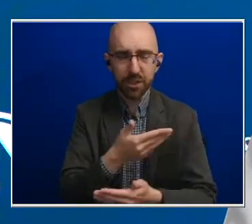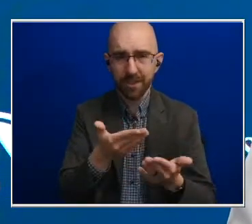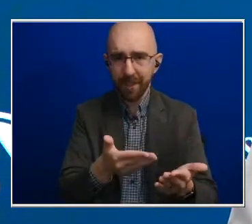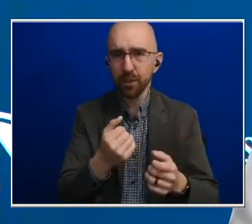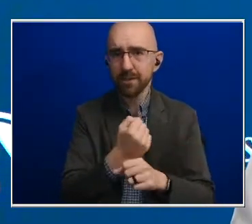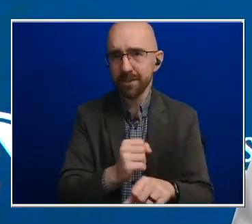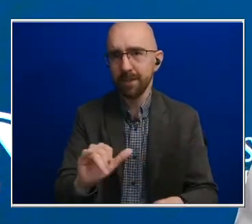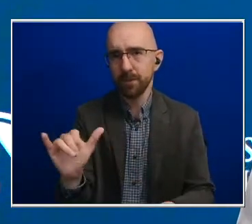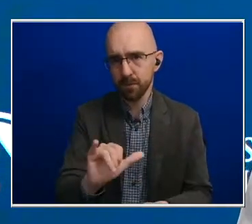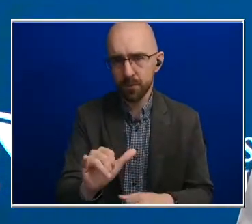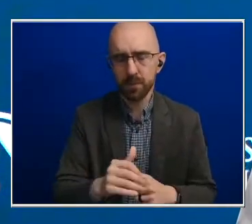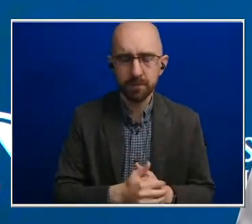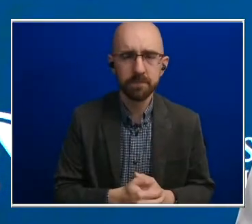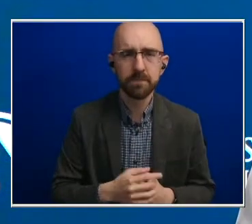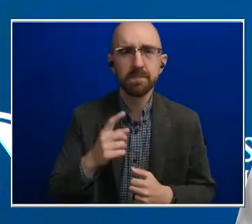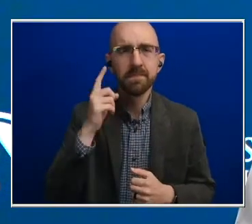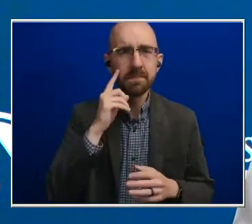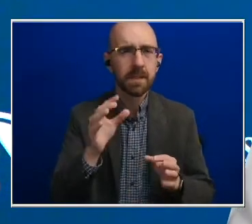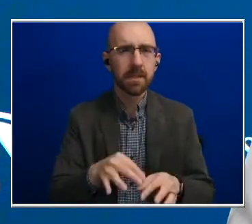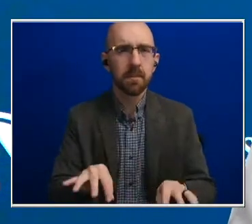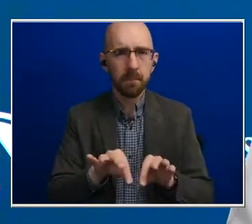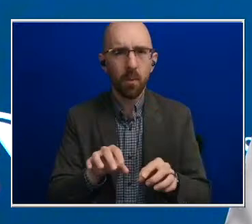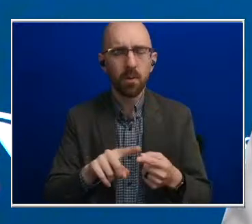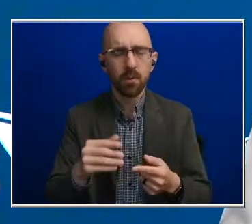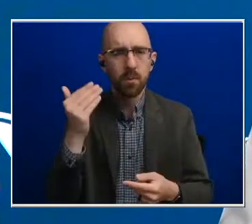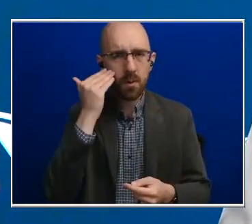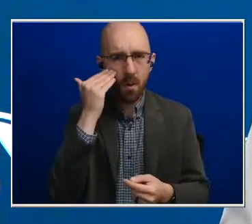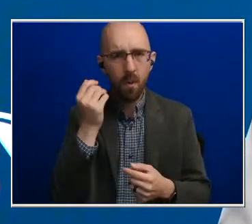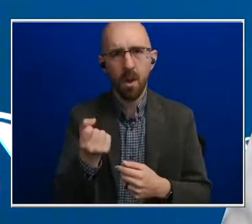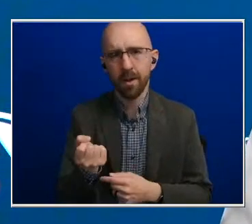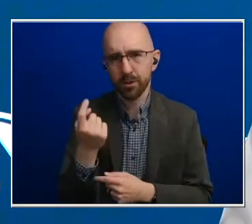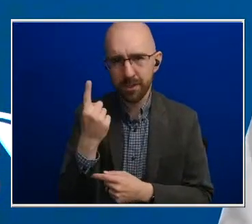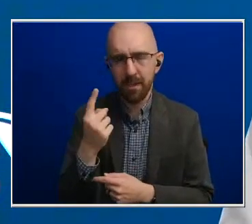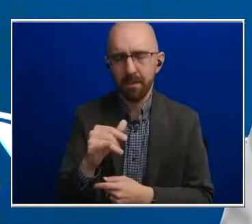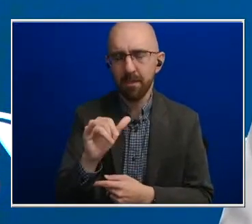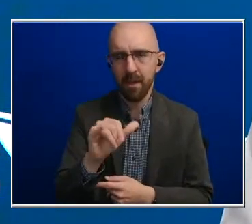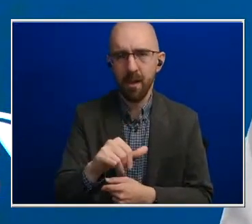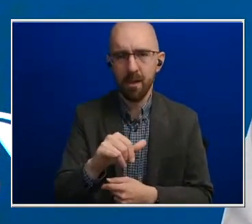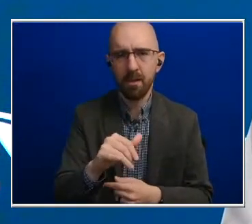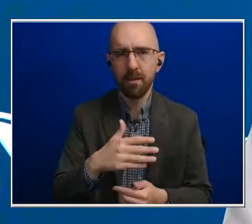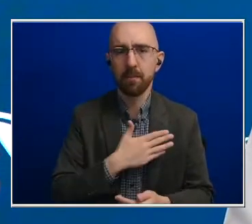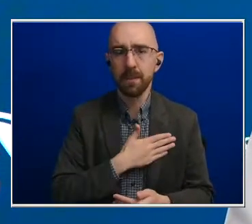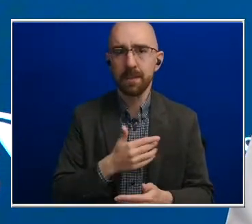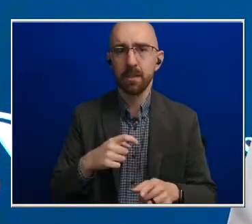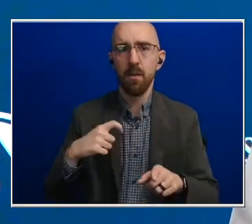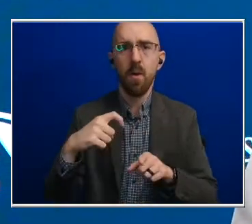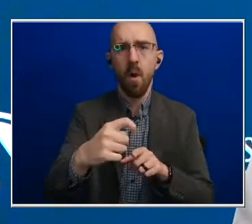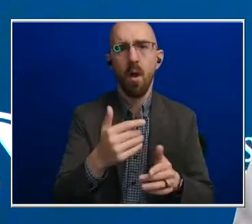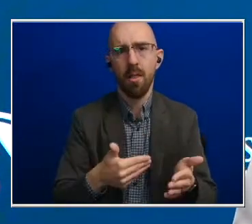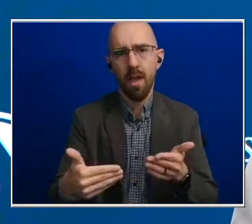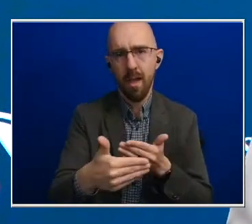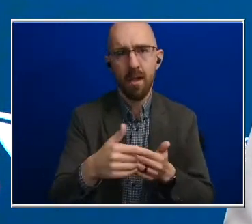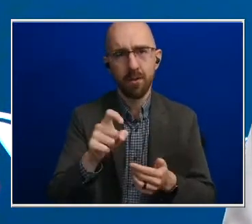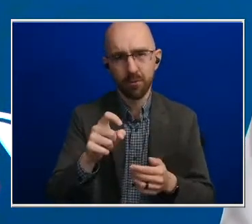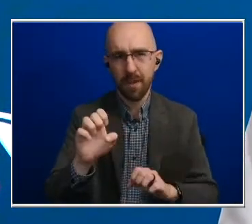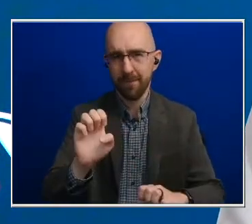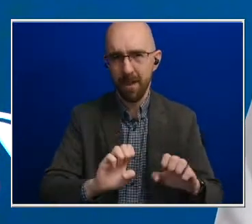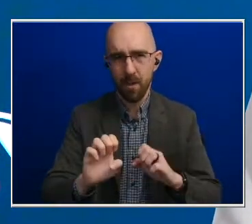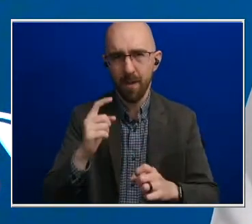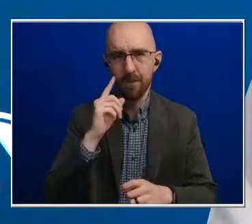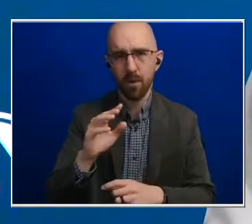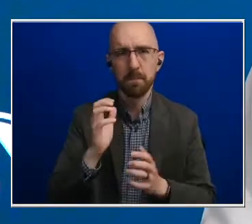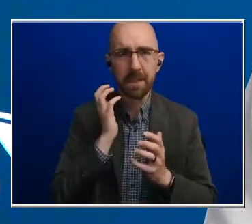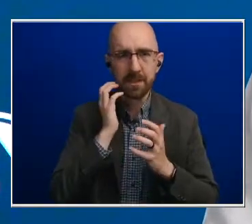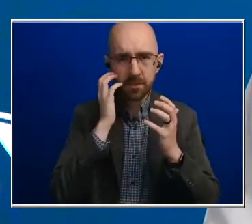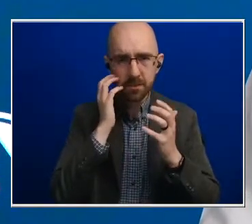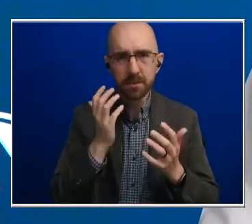So I think it is important to know and understand that please call ahead if you think you need to be evaluated for measles